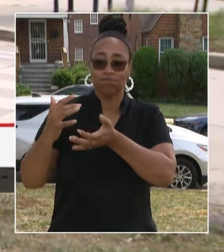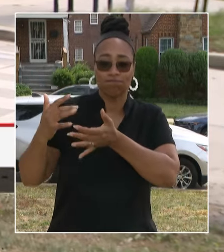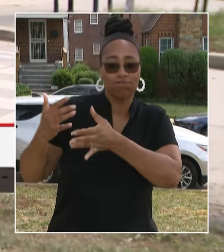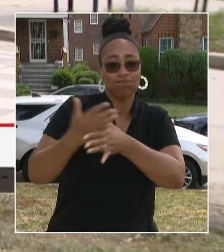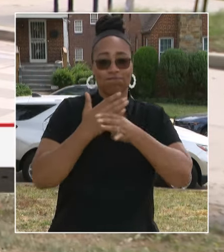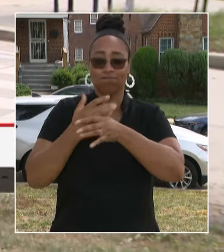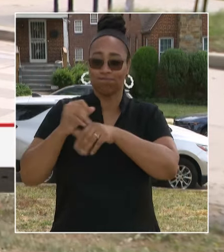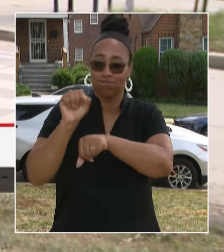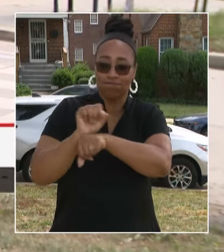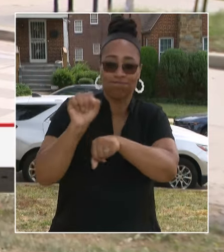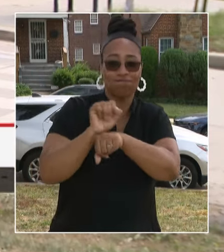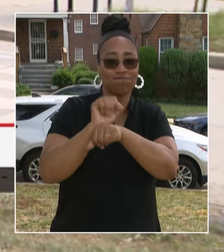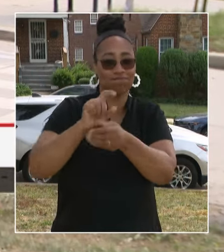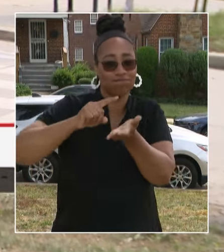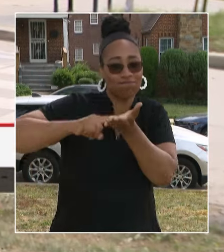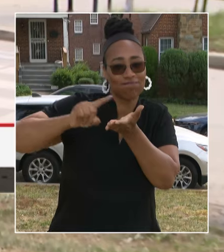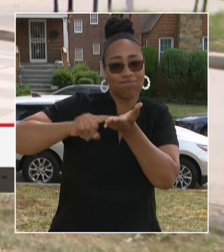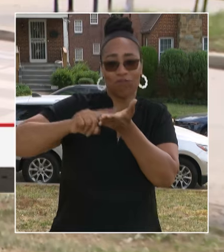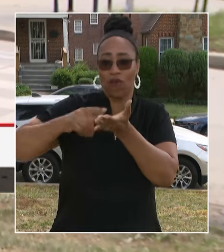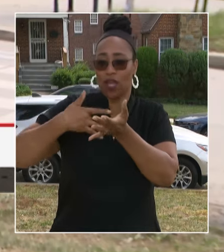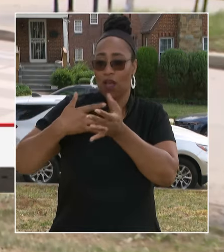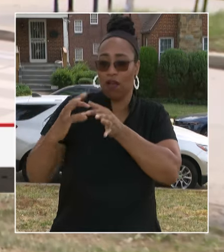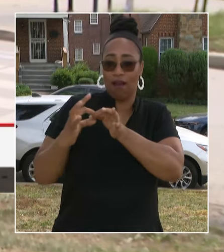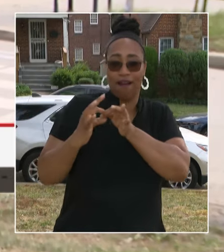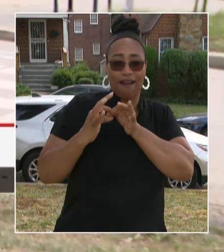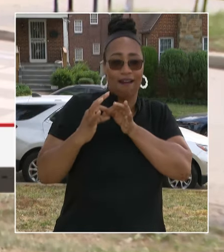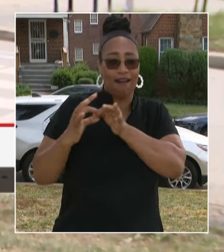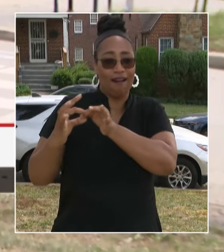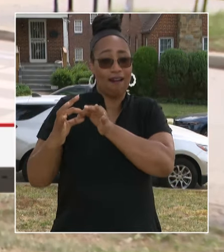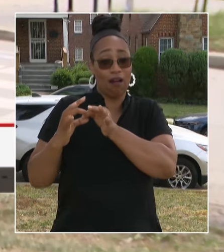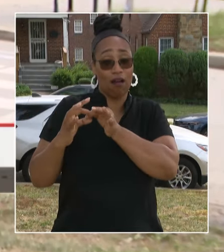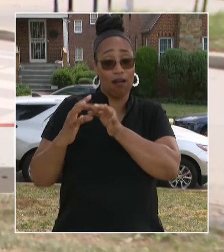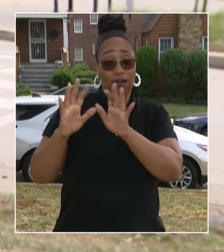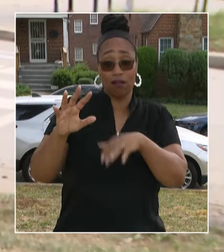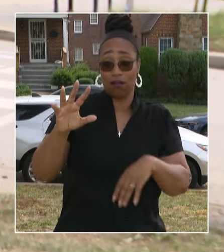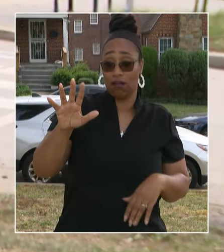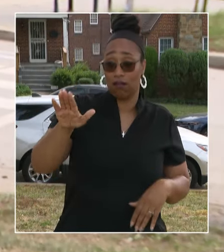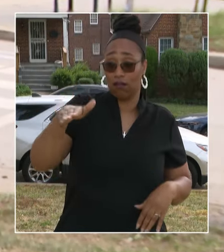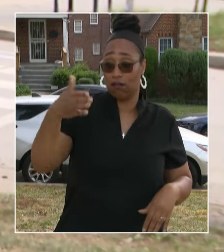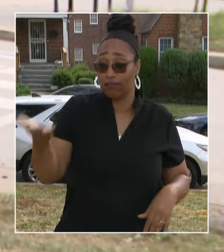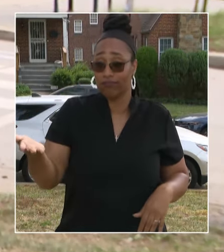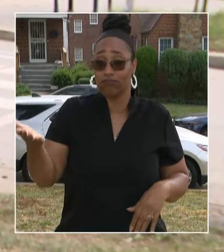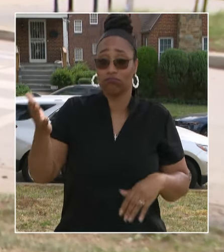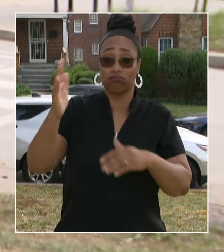with him going home to glory, he continues to inspire us for that.